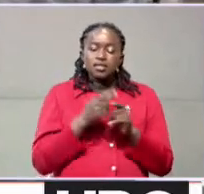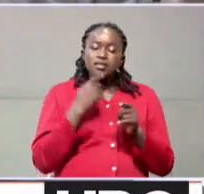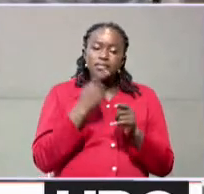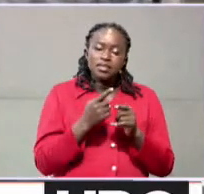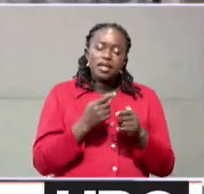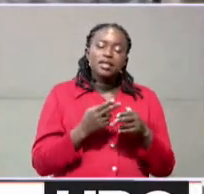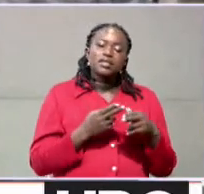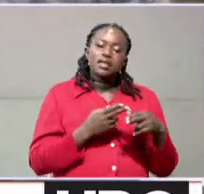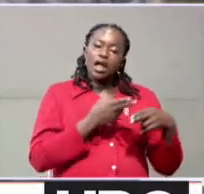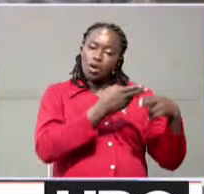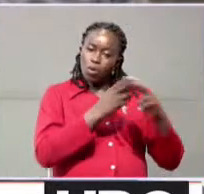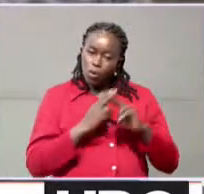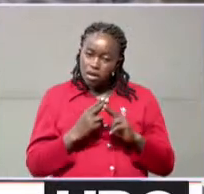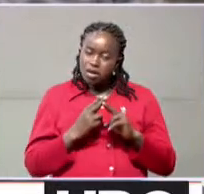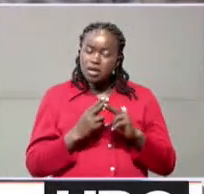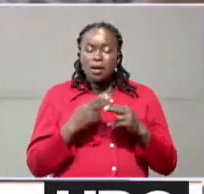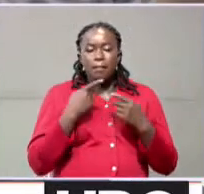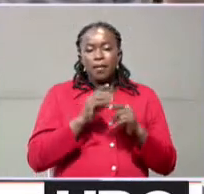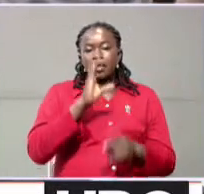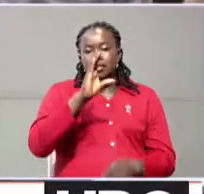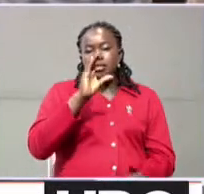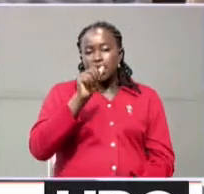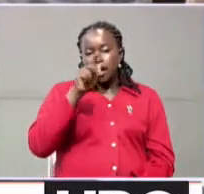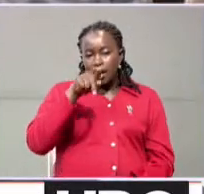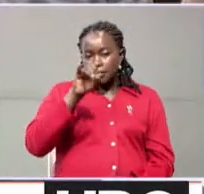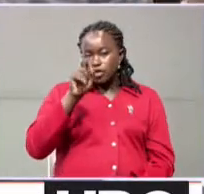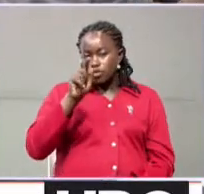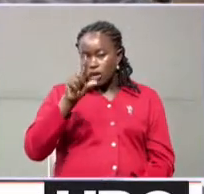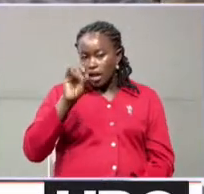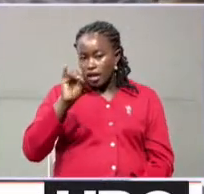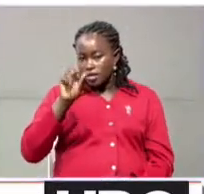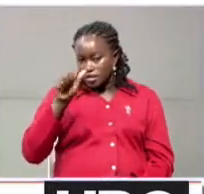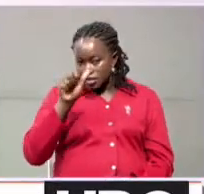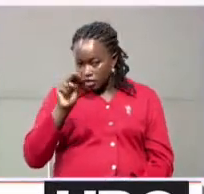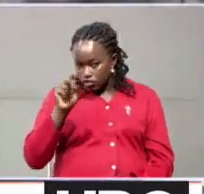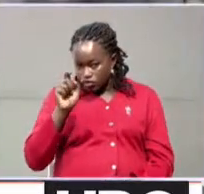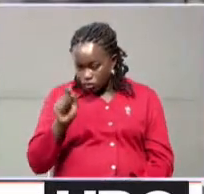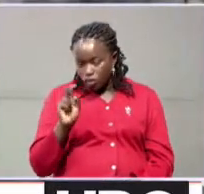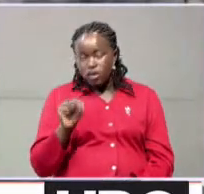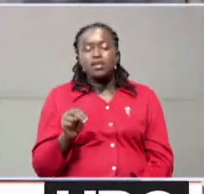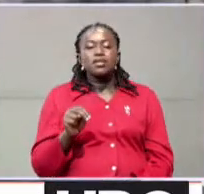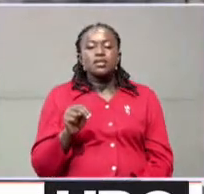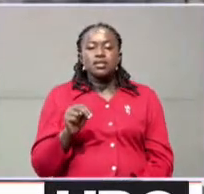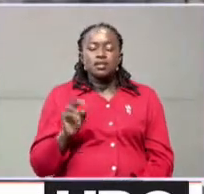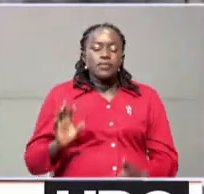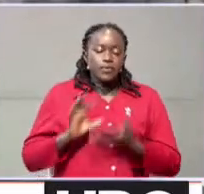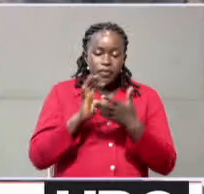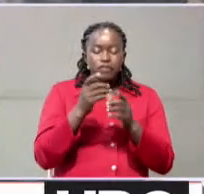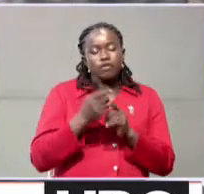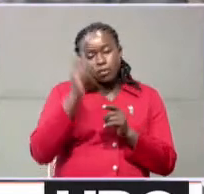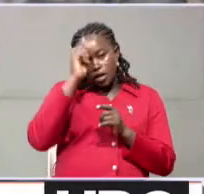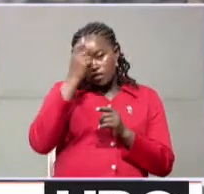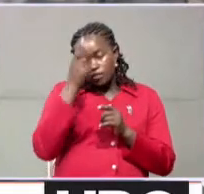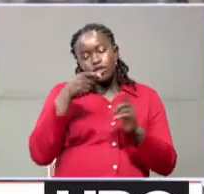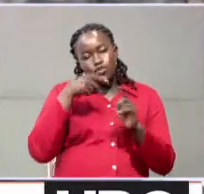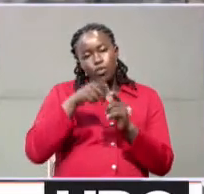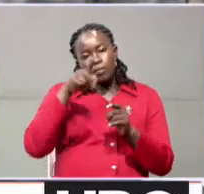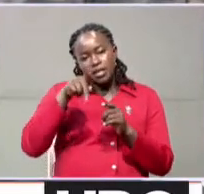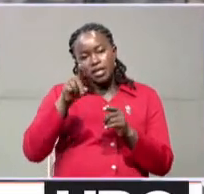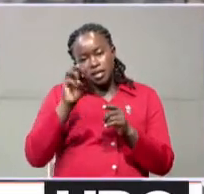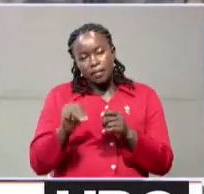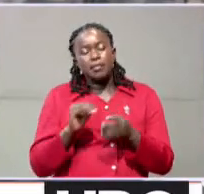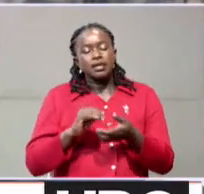loan but it's a capitalization grant from the government to the pdm circles for the